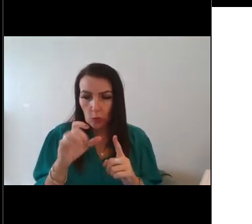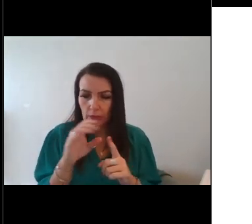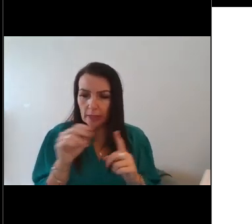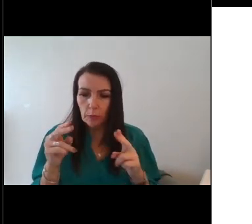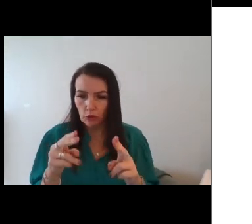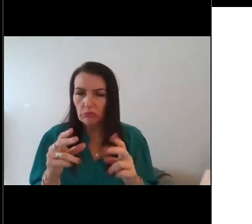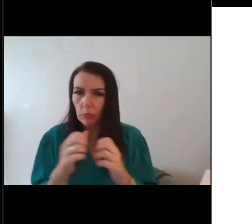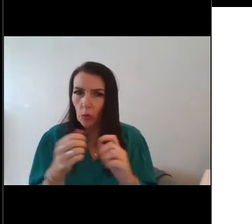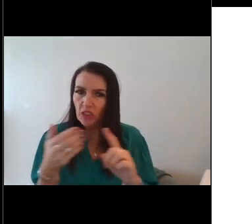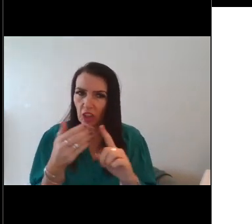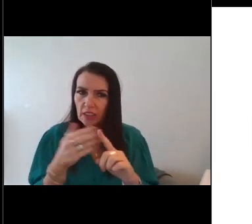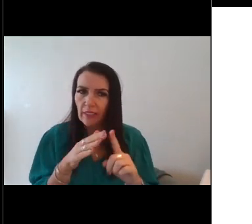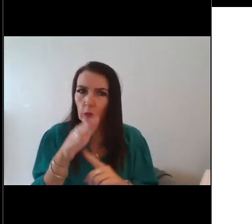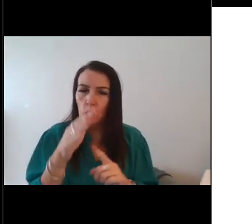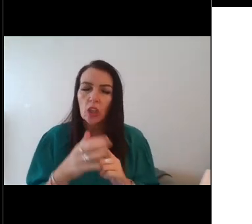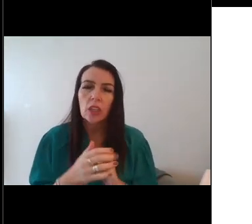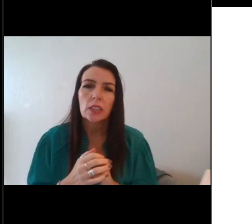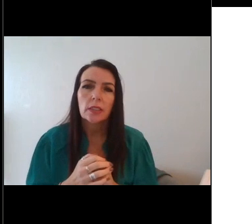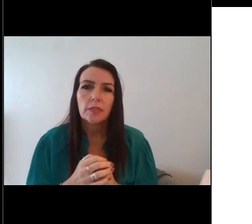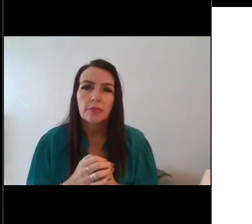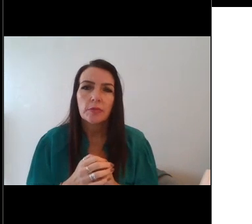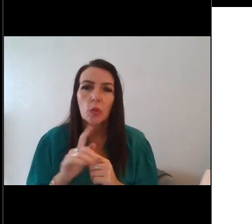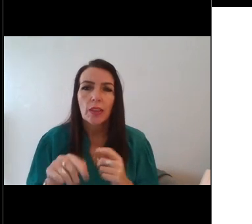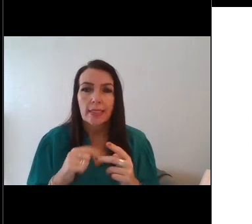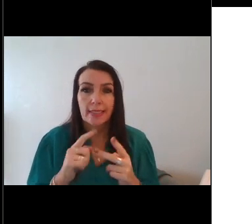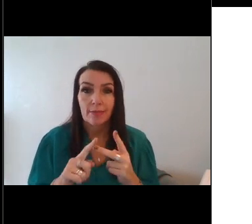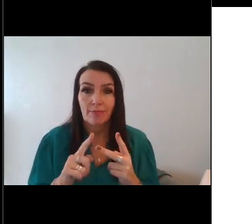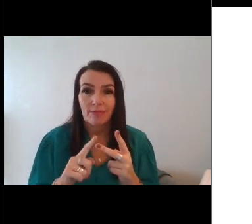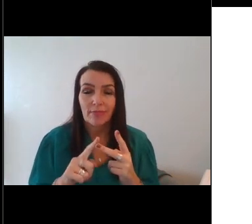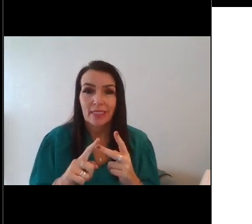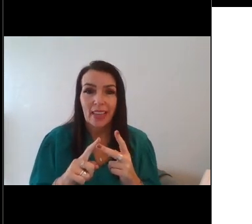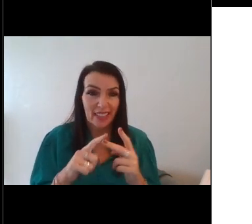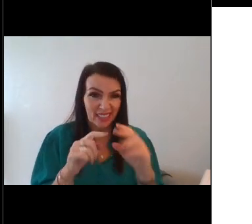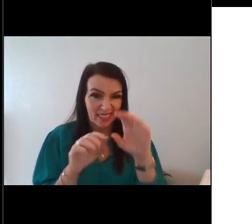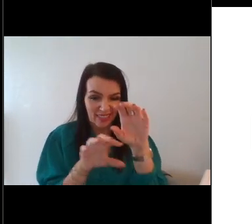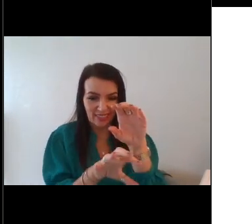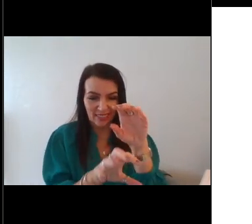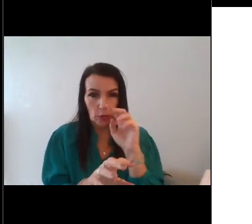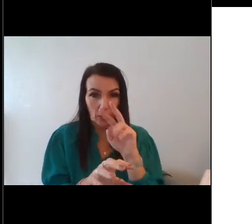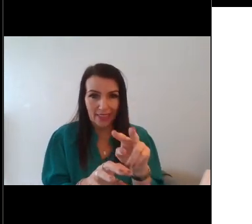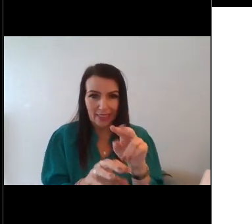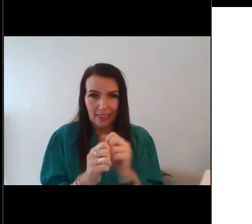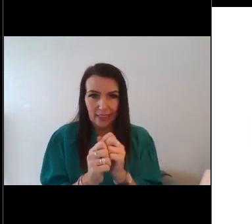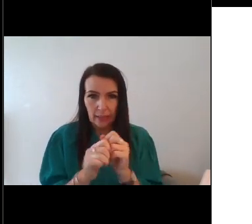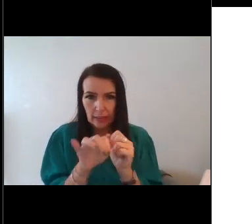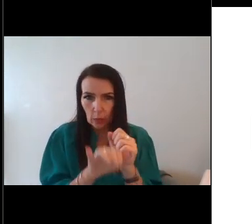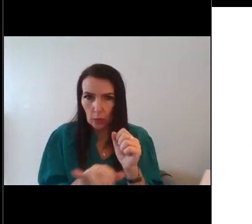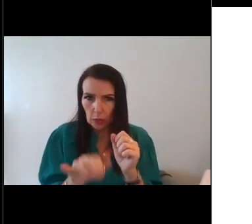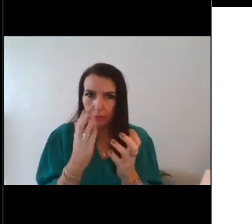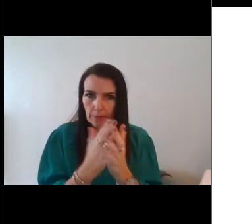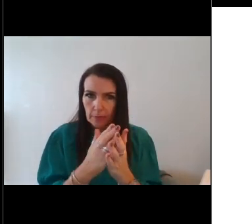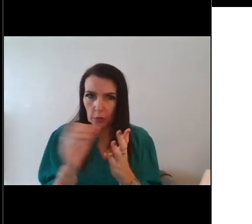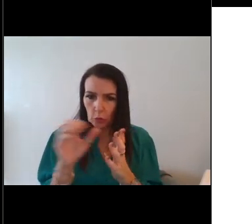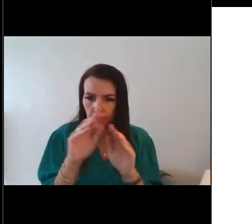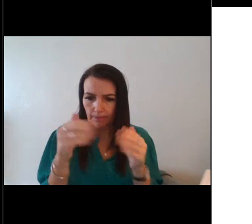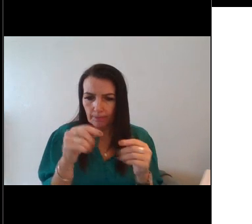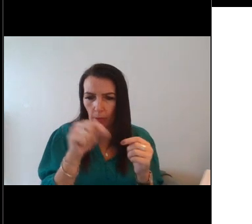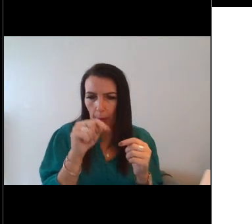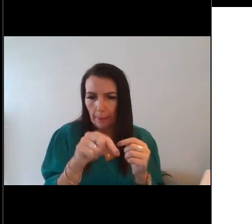in the future. So that's really what the second graphic there is showing. We've drilled down into one of those LSOAs and shown